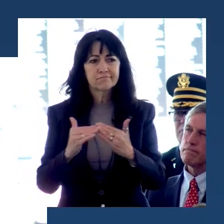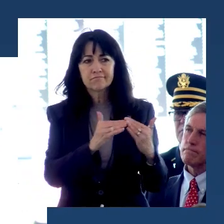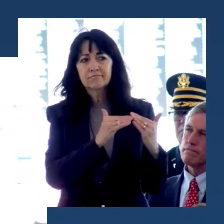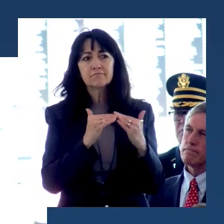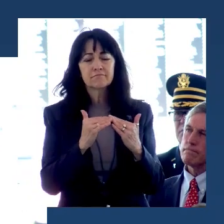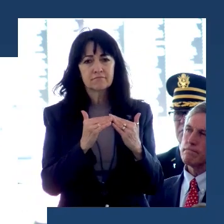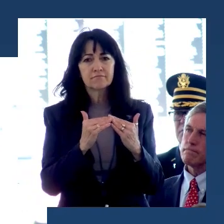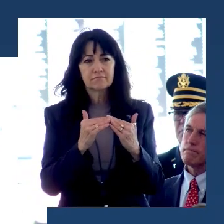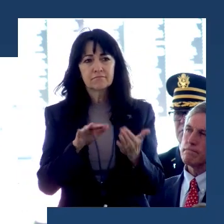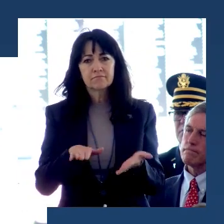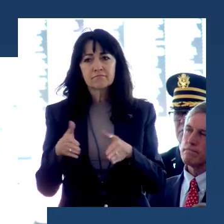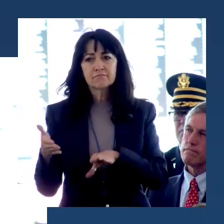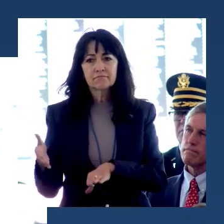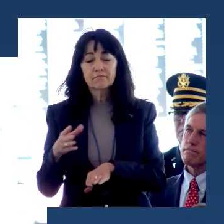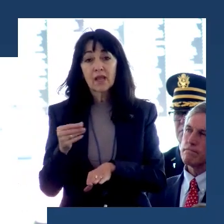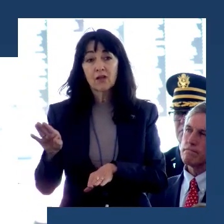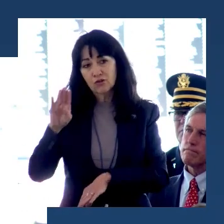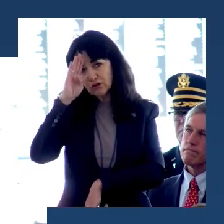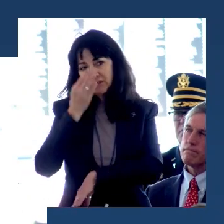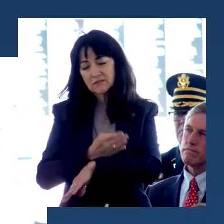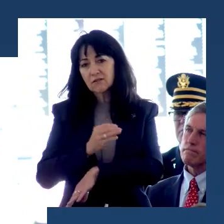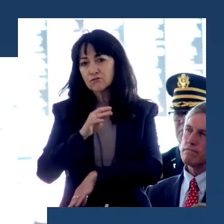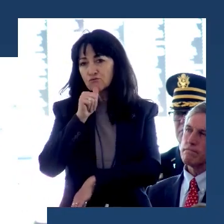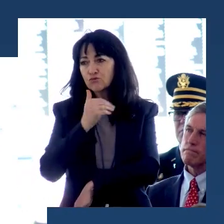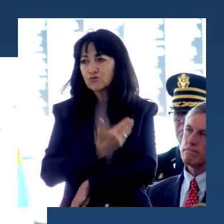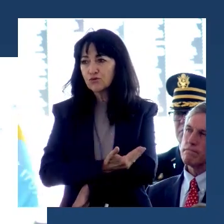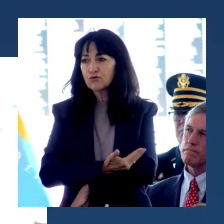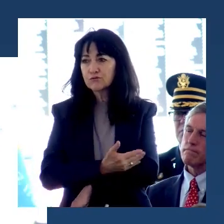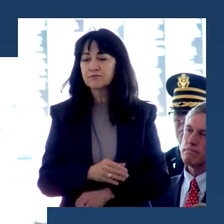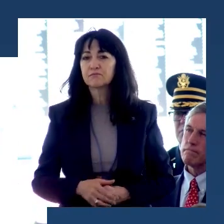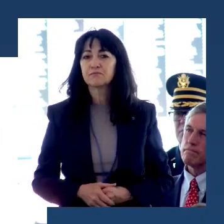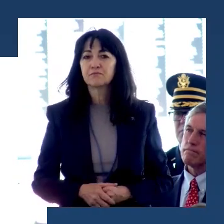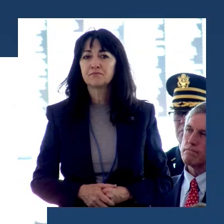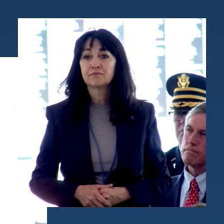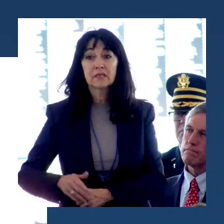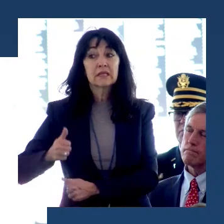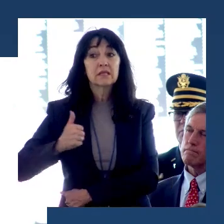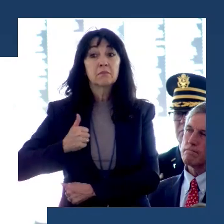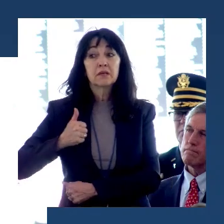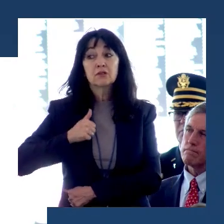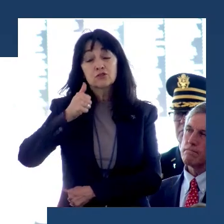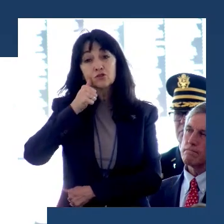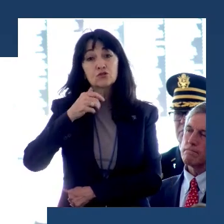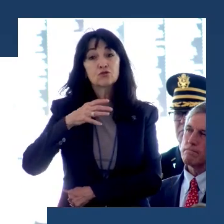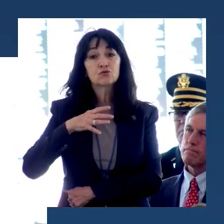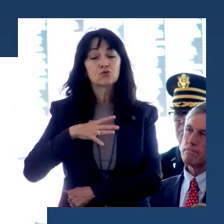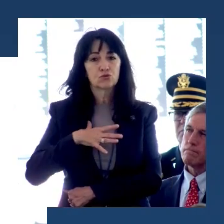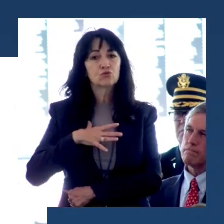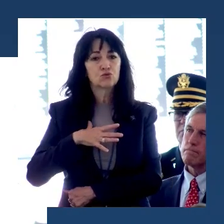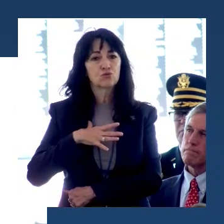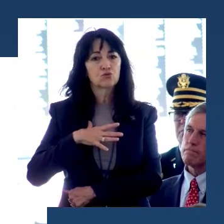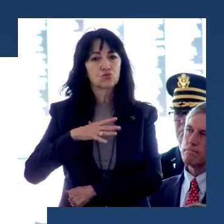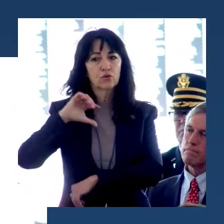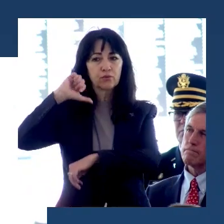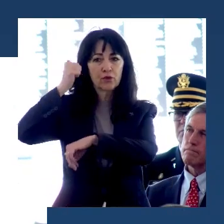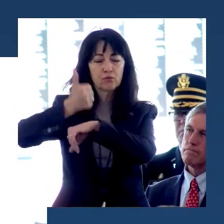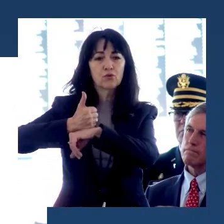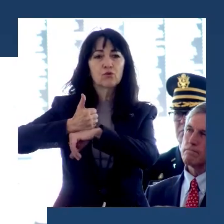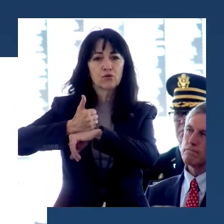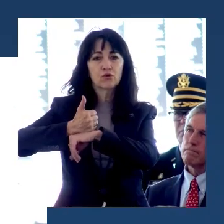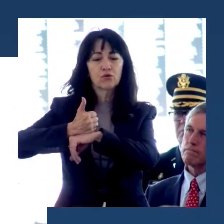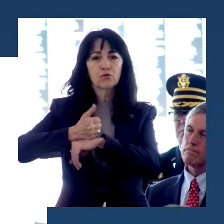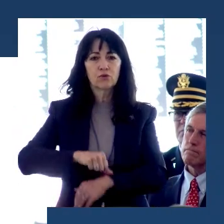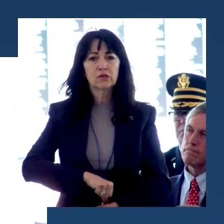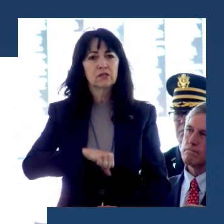some visited the graves of their sons or daughter. The Military Women's Memorial stands proudly. It is a